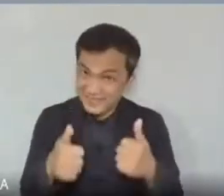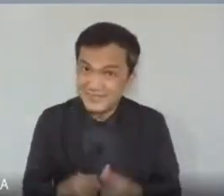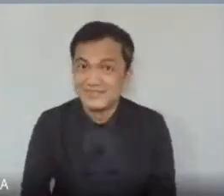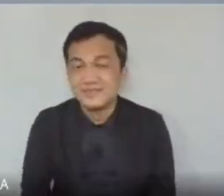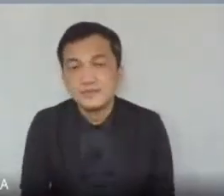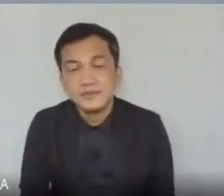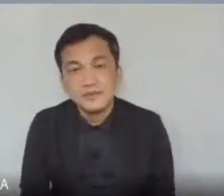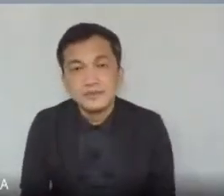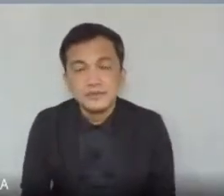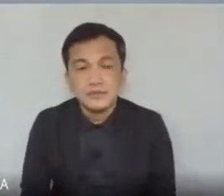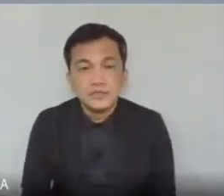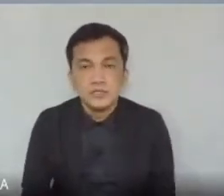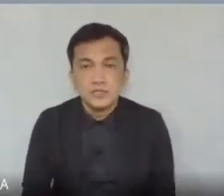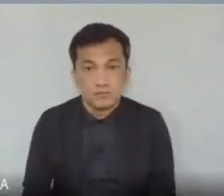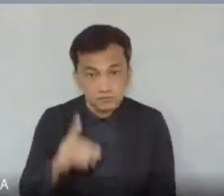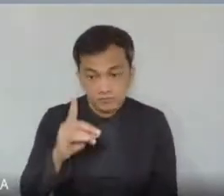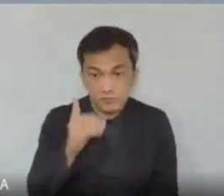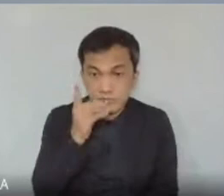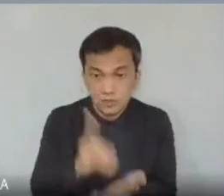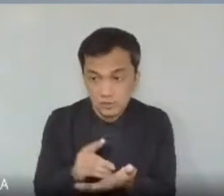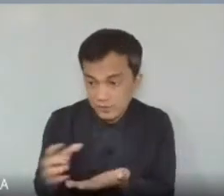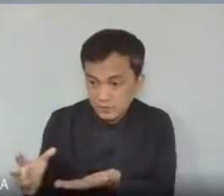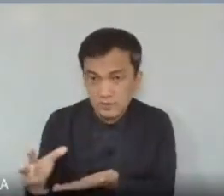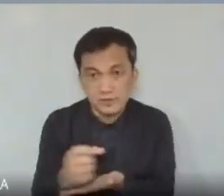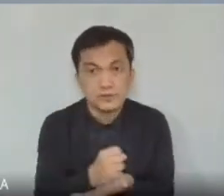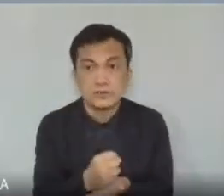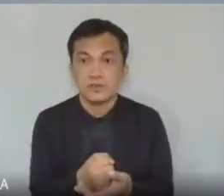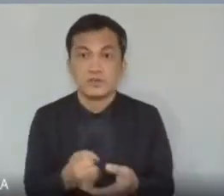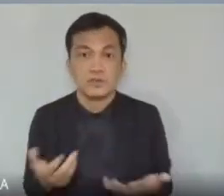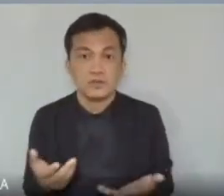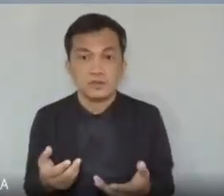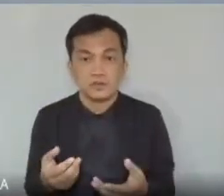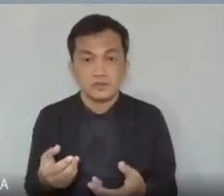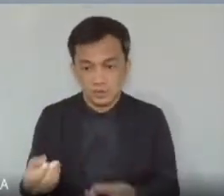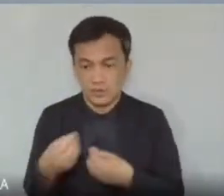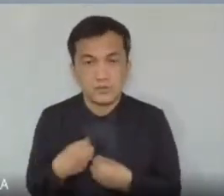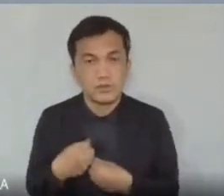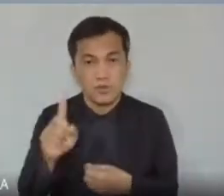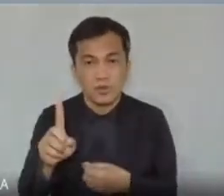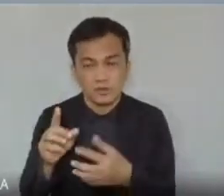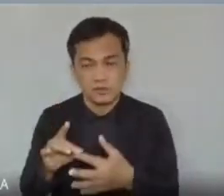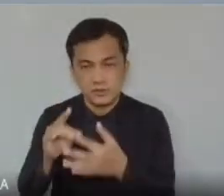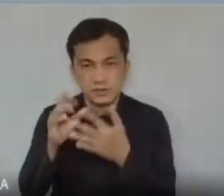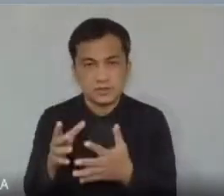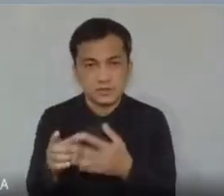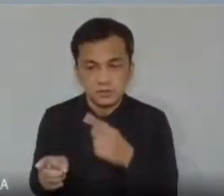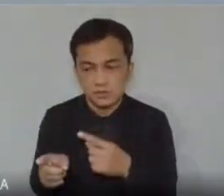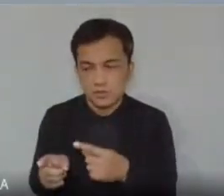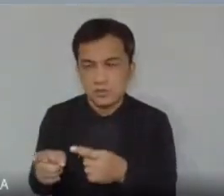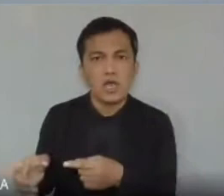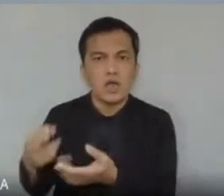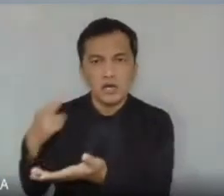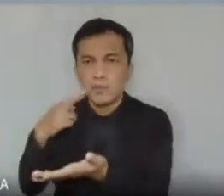most of our clients on the non-COVID area are from the ENT. So we have been catering to